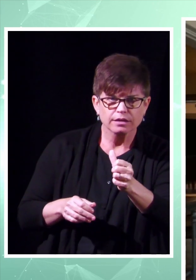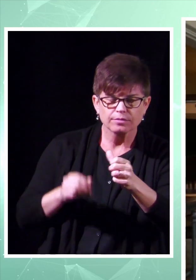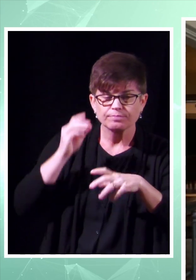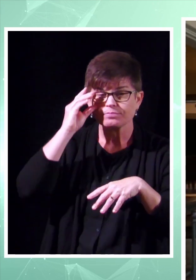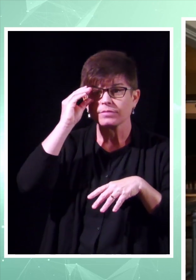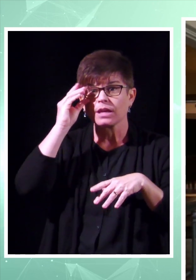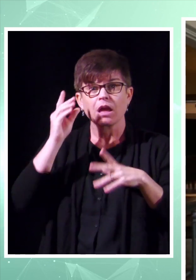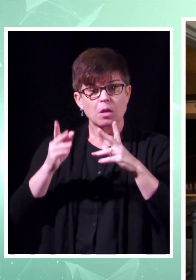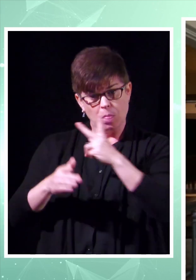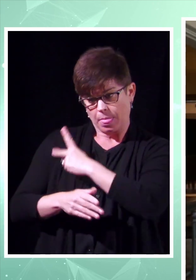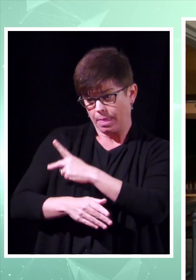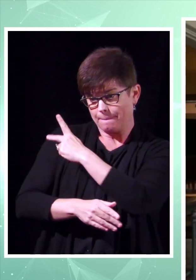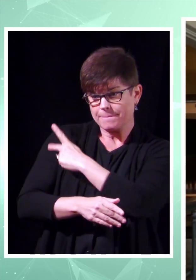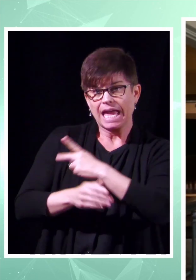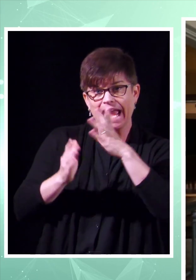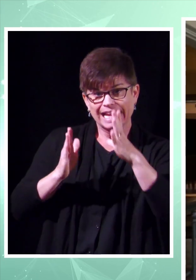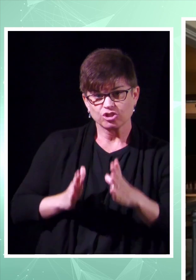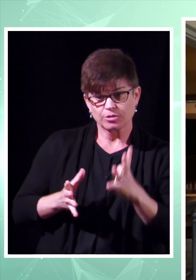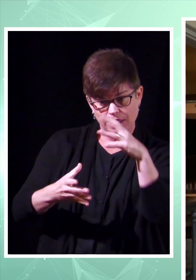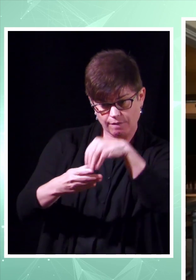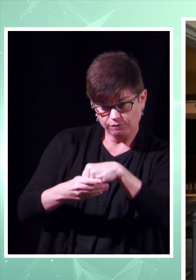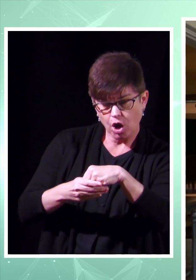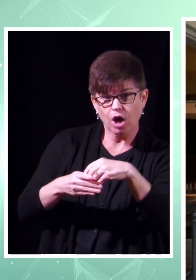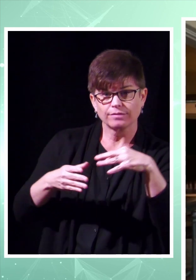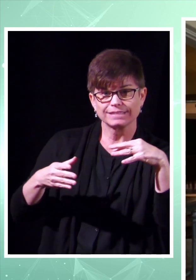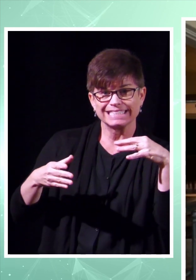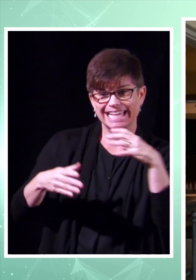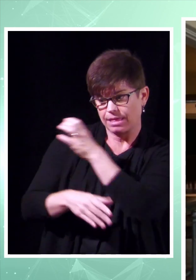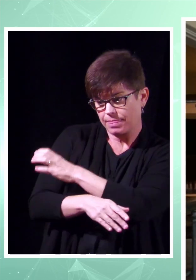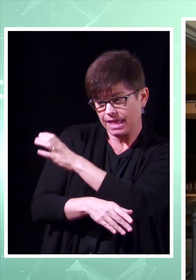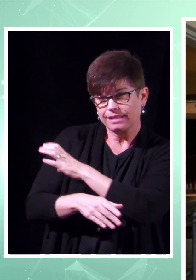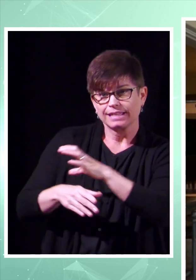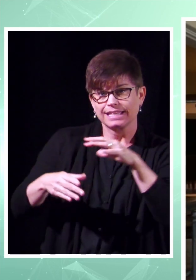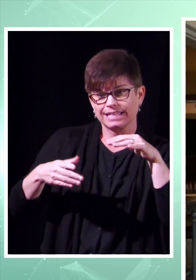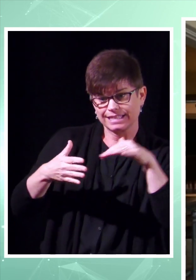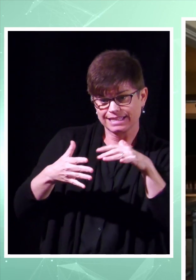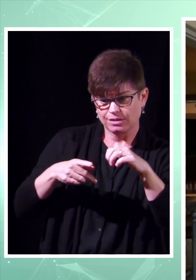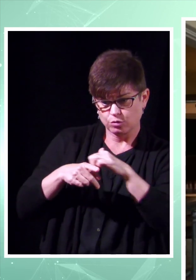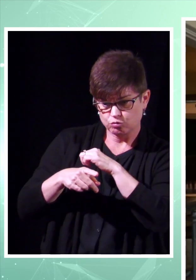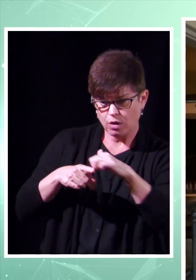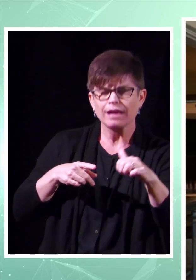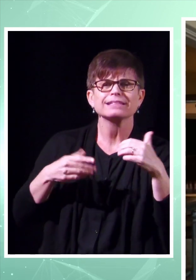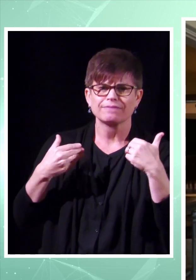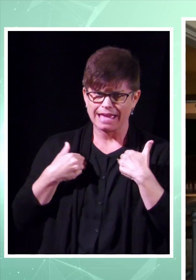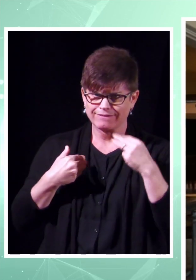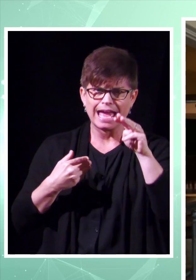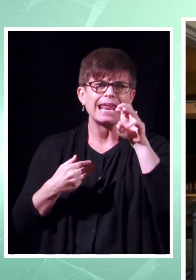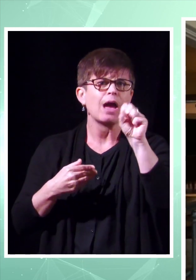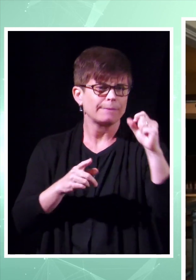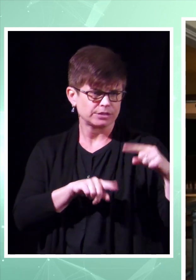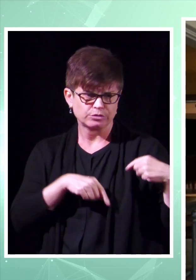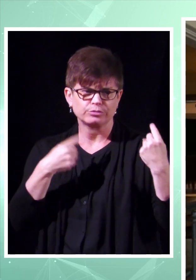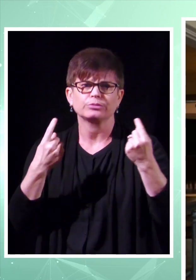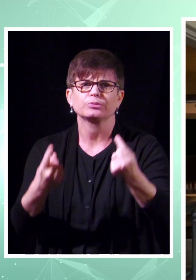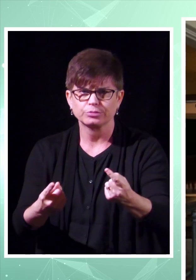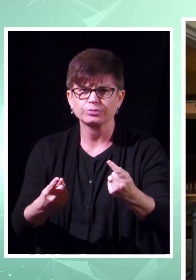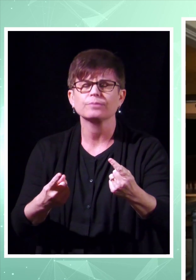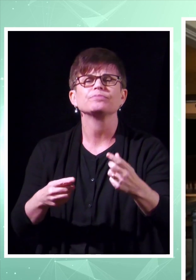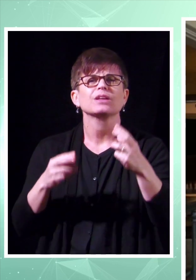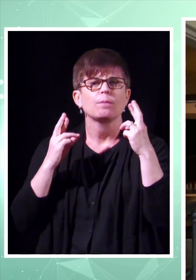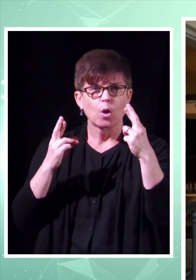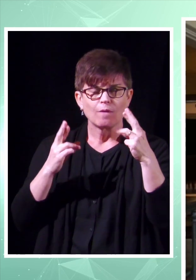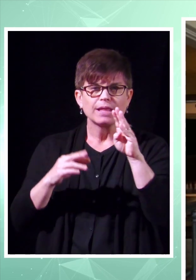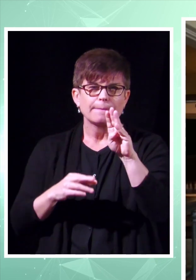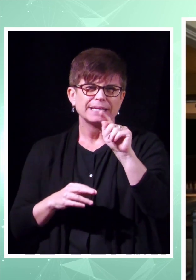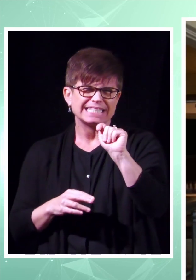trials right now for SPMS and PPMS, many of them have had MS for quite some time. And so I'm very hopeful that BTK inhibitors